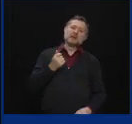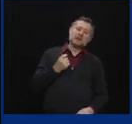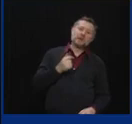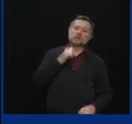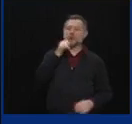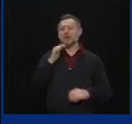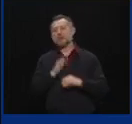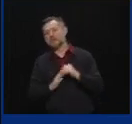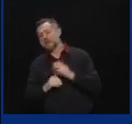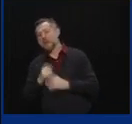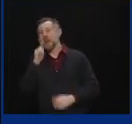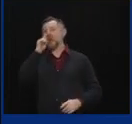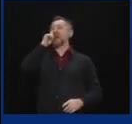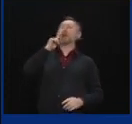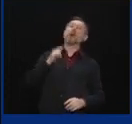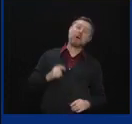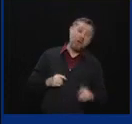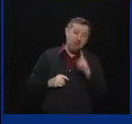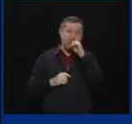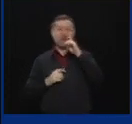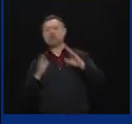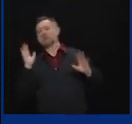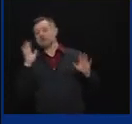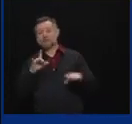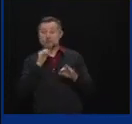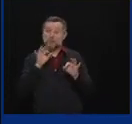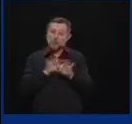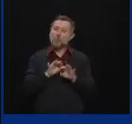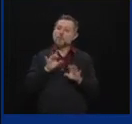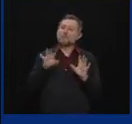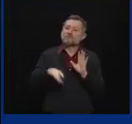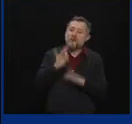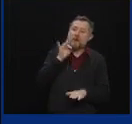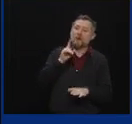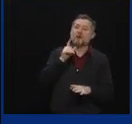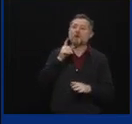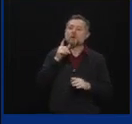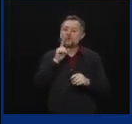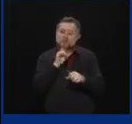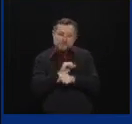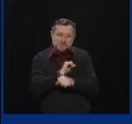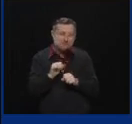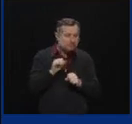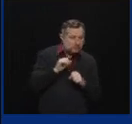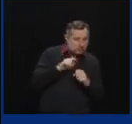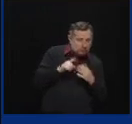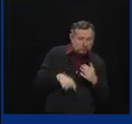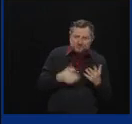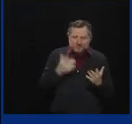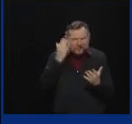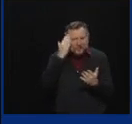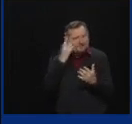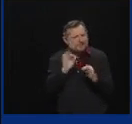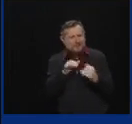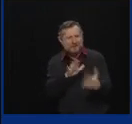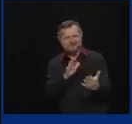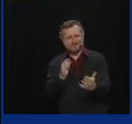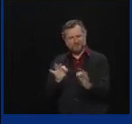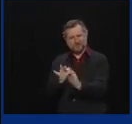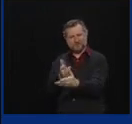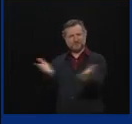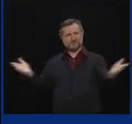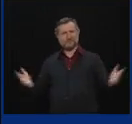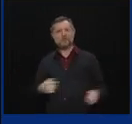it if you find out that unfortunately you have COVID-19, because then you can address it rather than do nothing. We need to work together as a community,